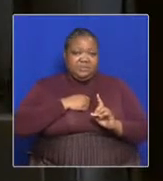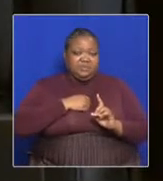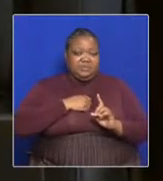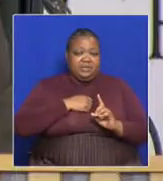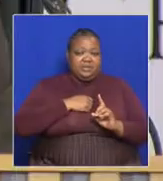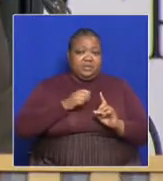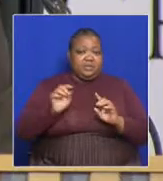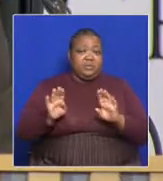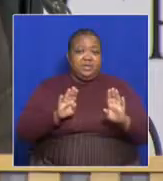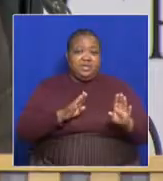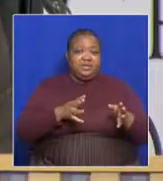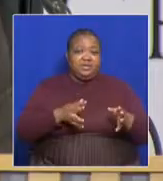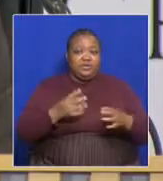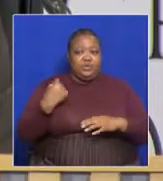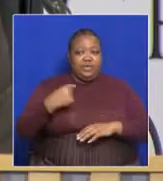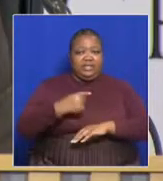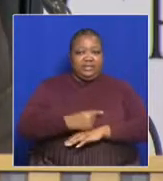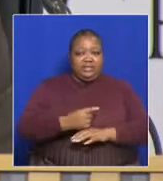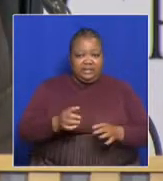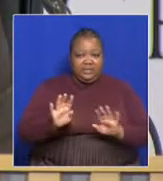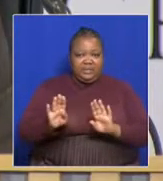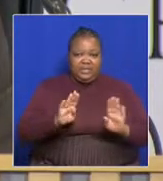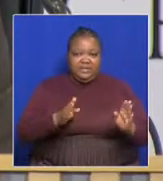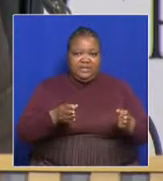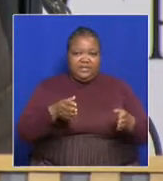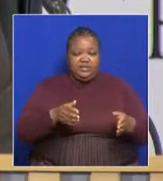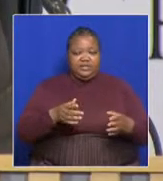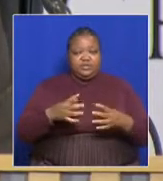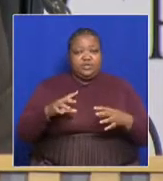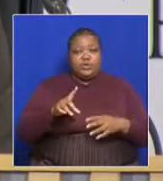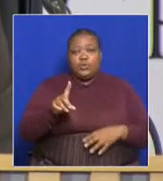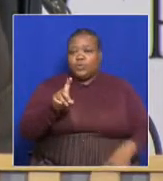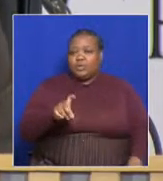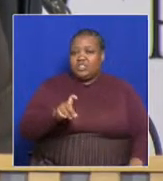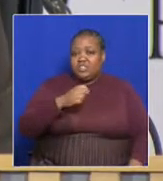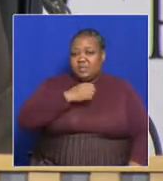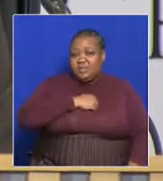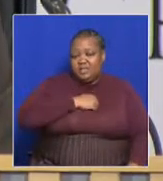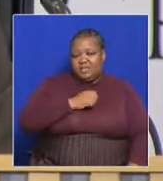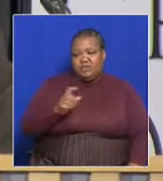day. My question is, when he told you there was an